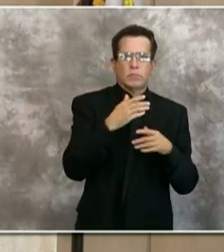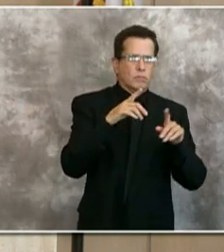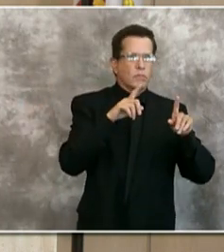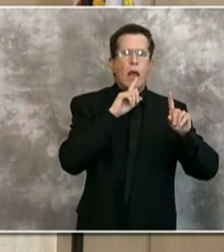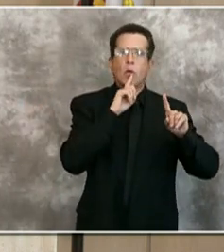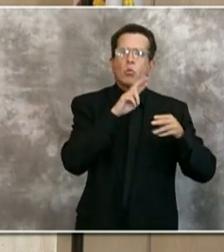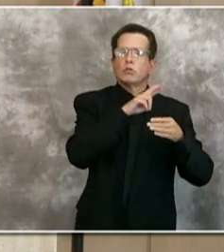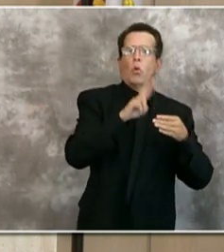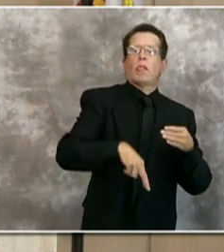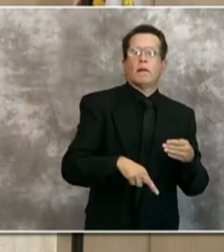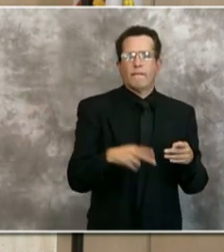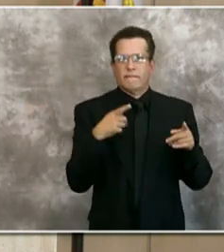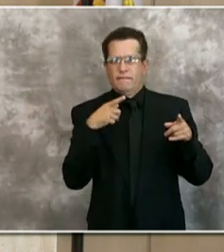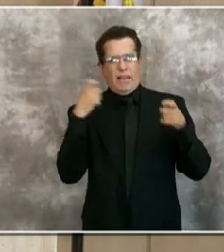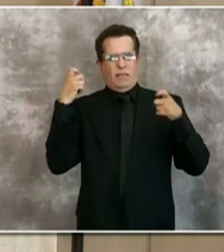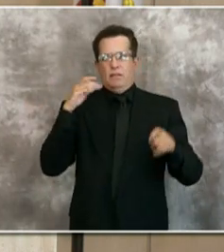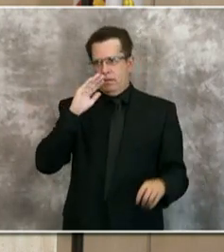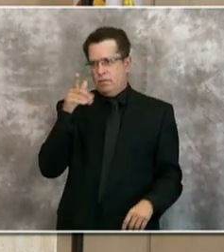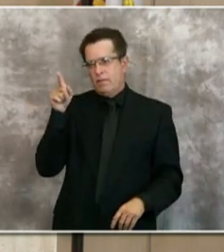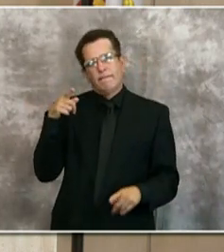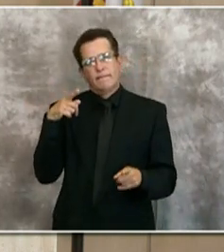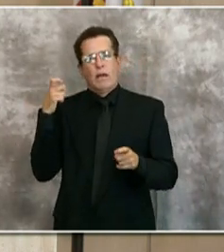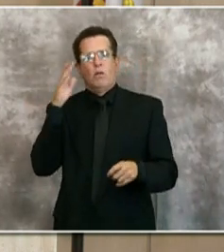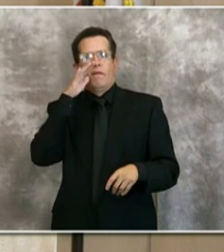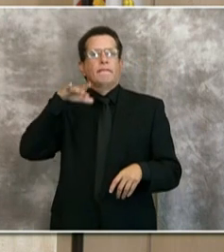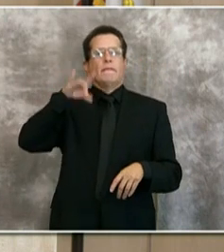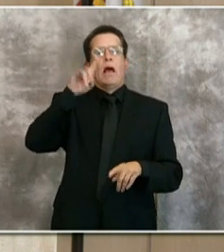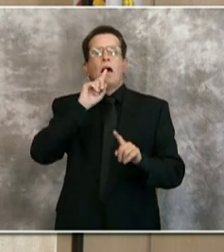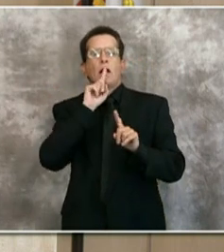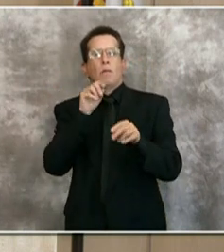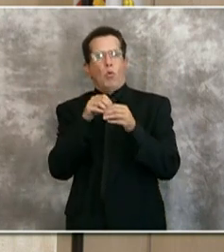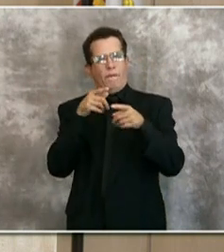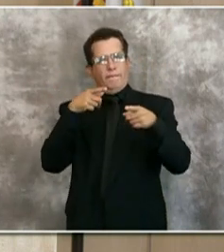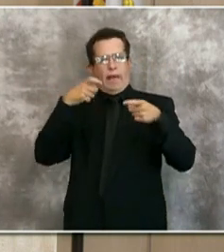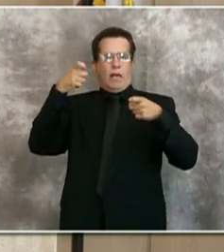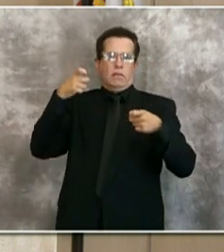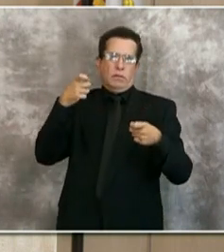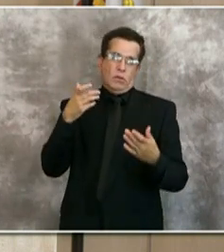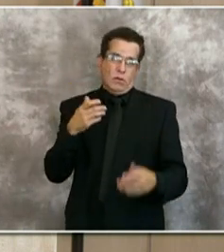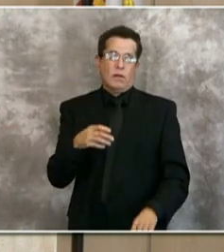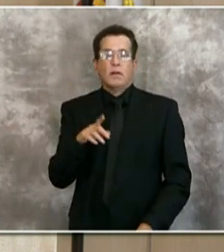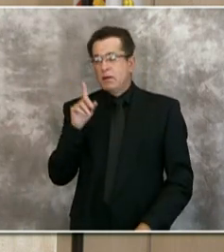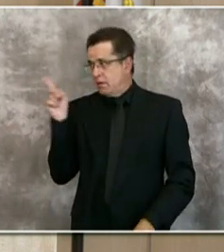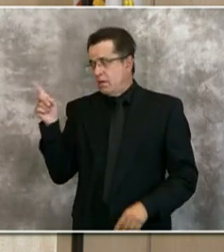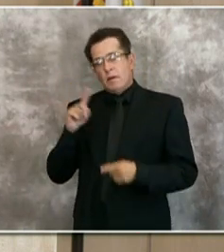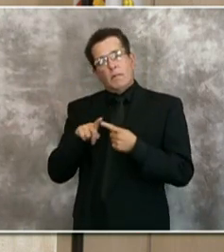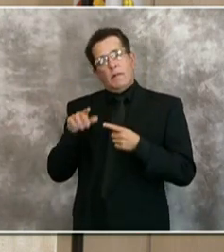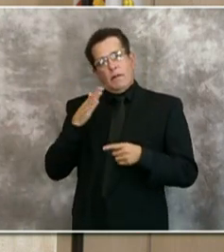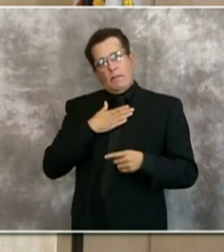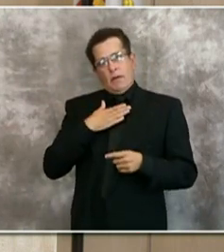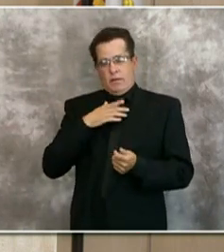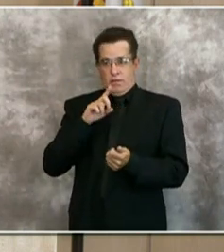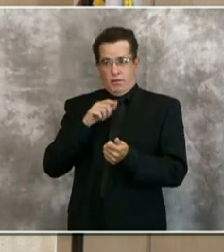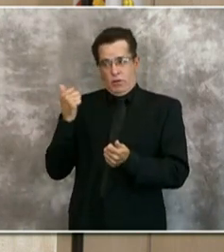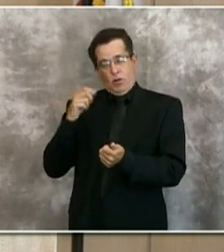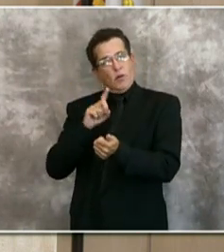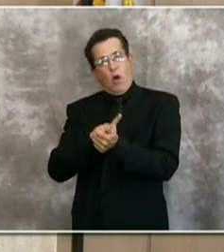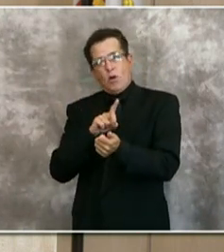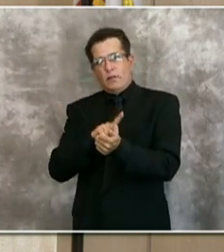that's faster. You're going to know a lot faster. So. Well, I still know maintain if that they- that is not